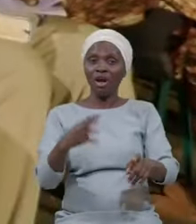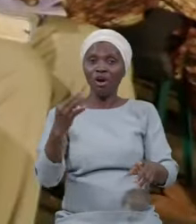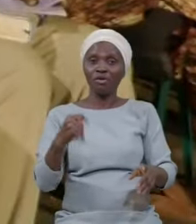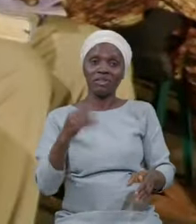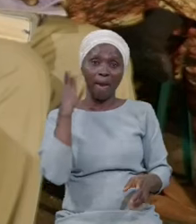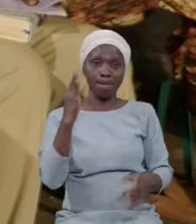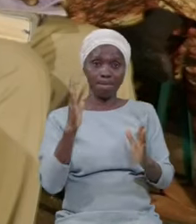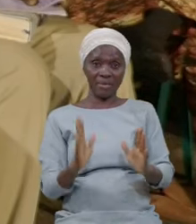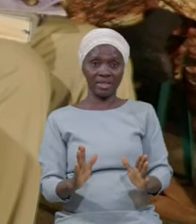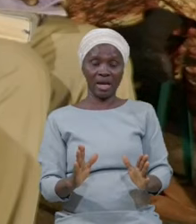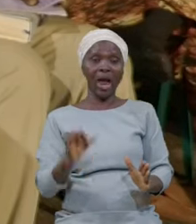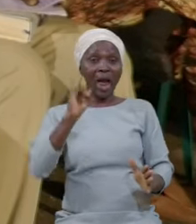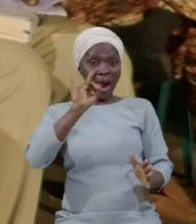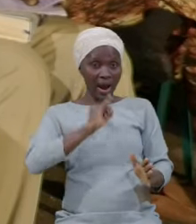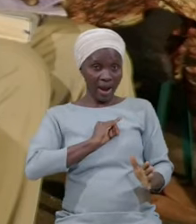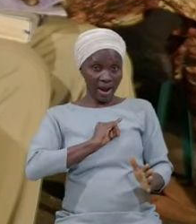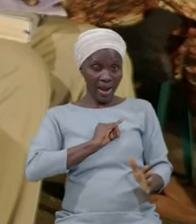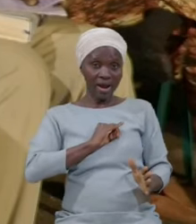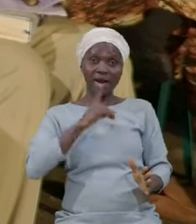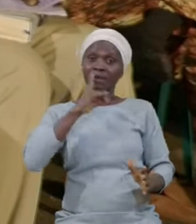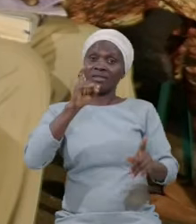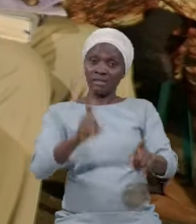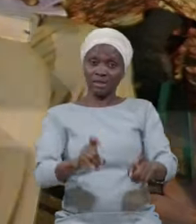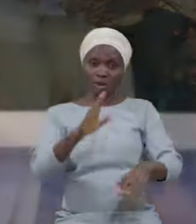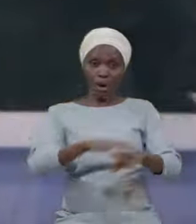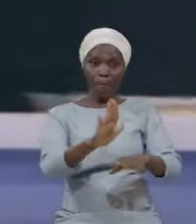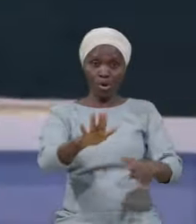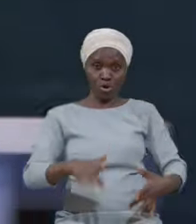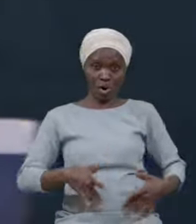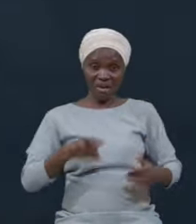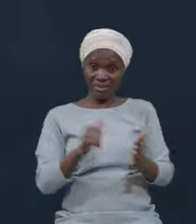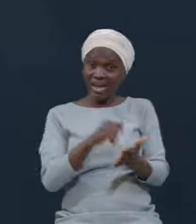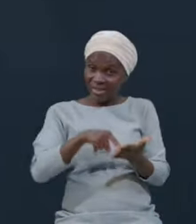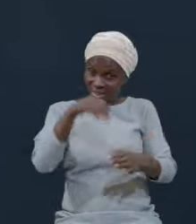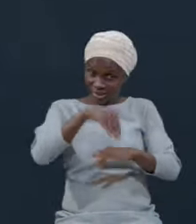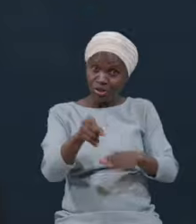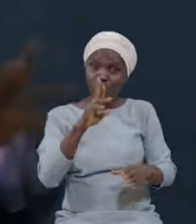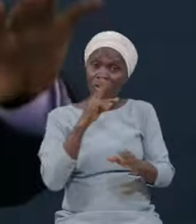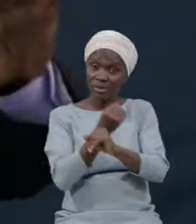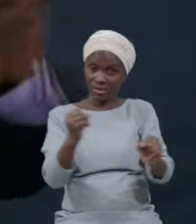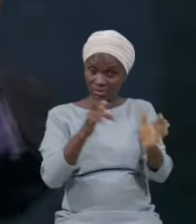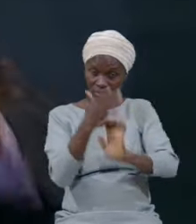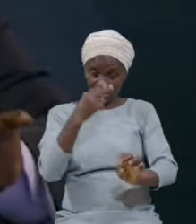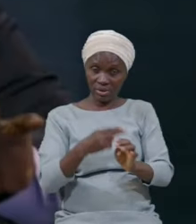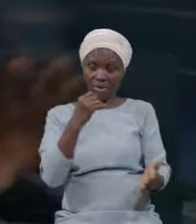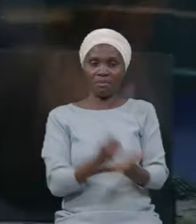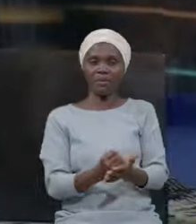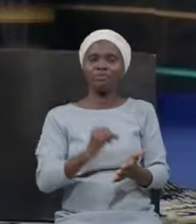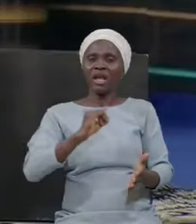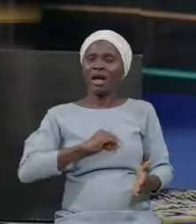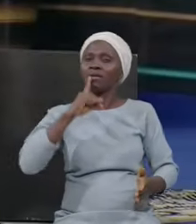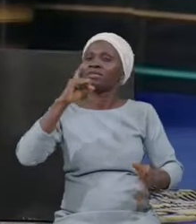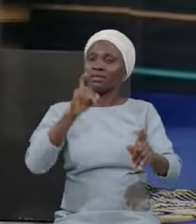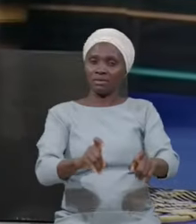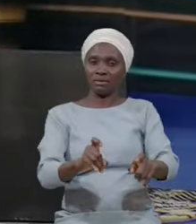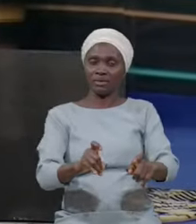Amen. That tonight you are saved. Amen. I decree, the decree, you know, Mary's patients,